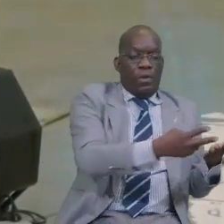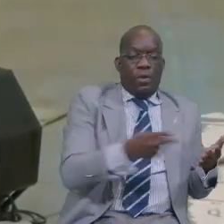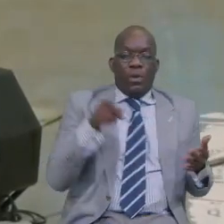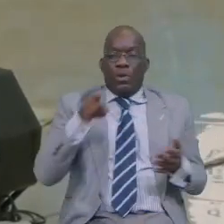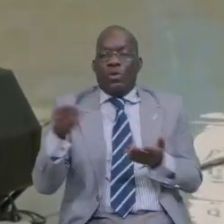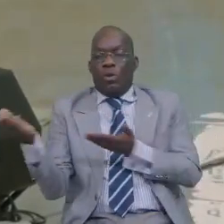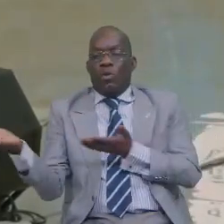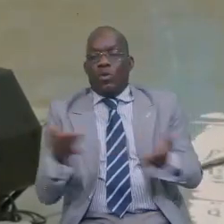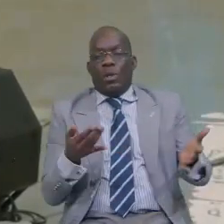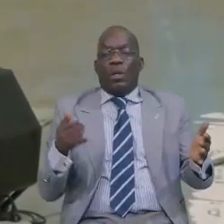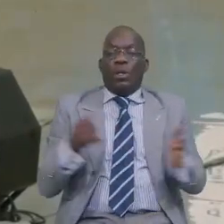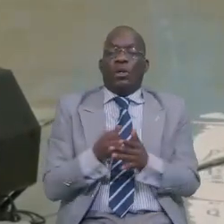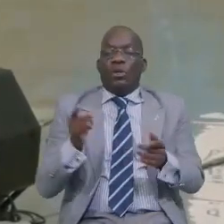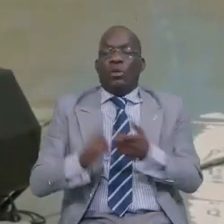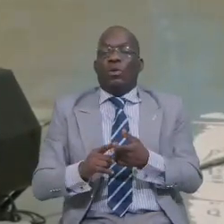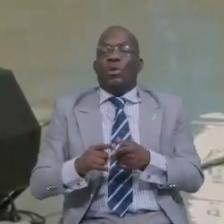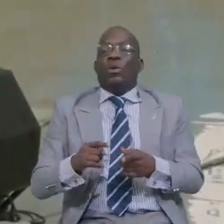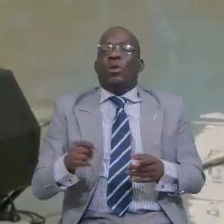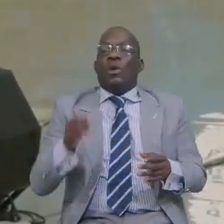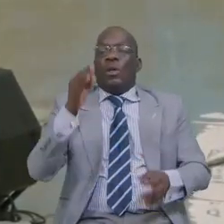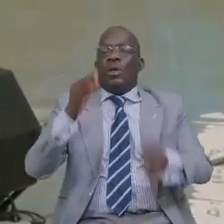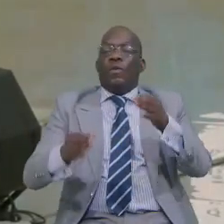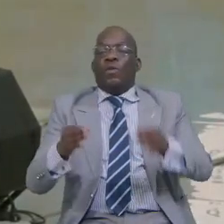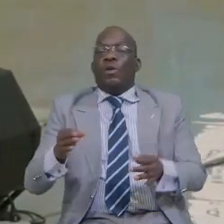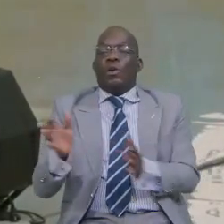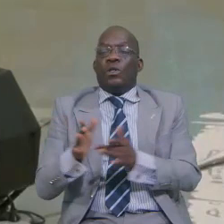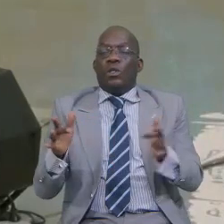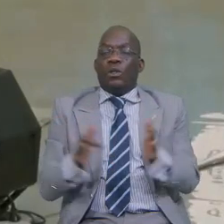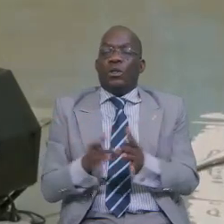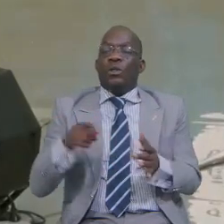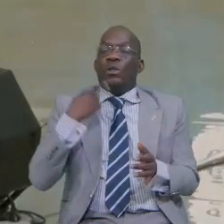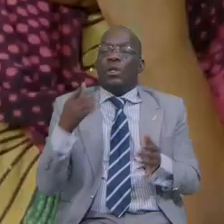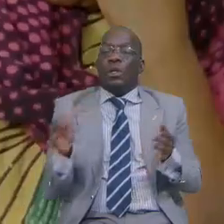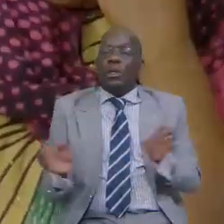if. Jesus said, take that out of your mouth. Amen. Amen.